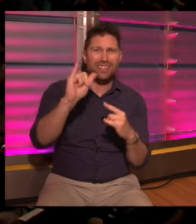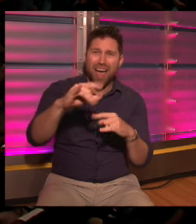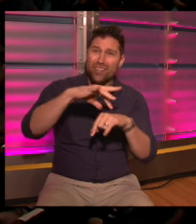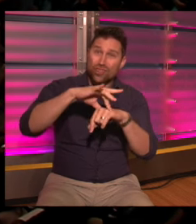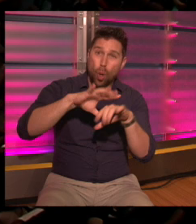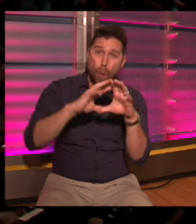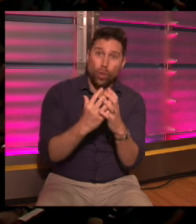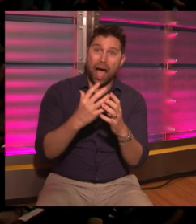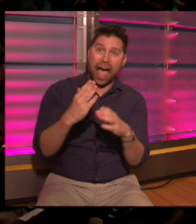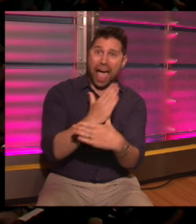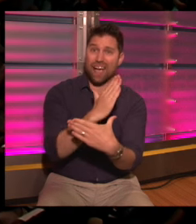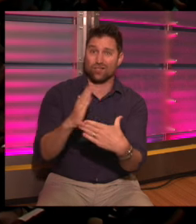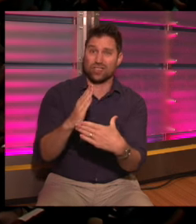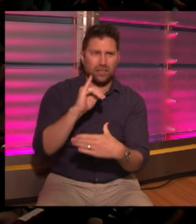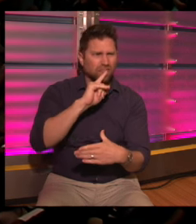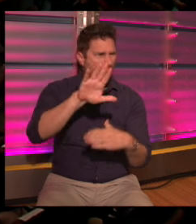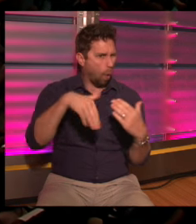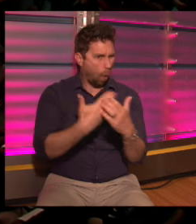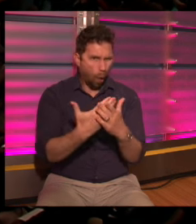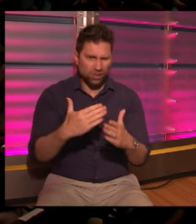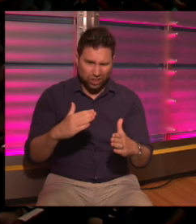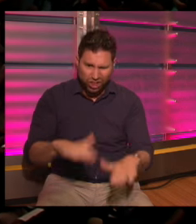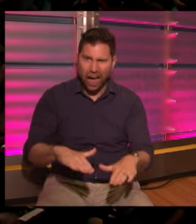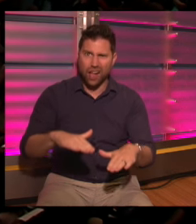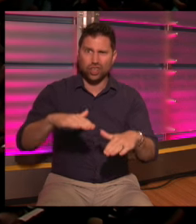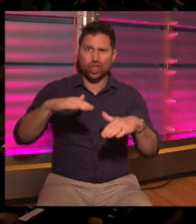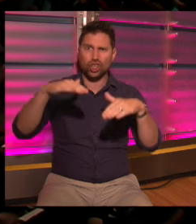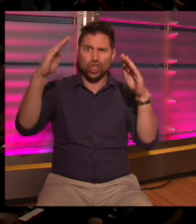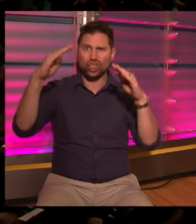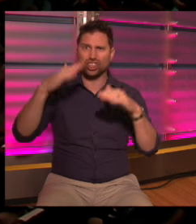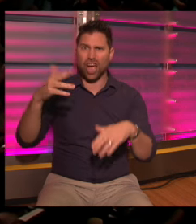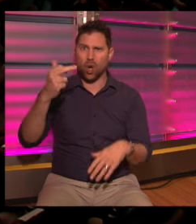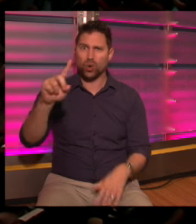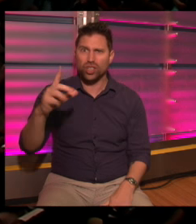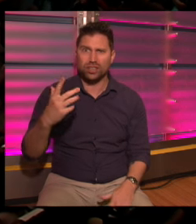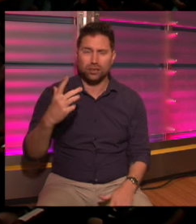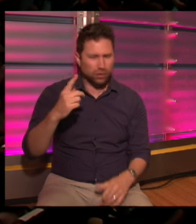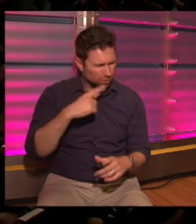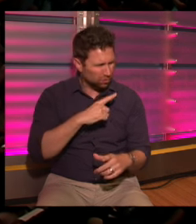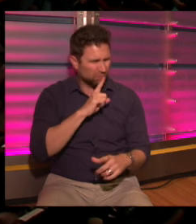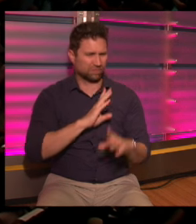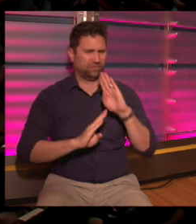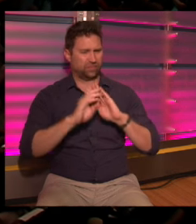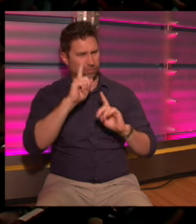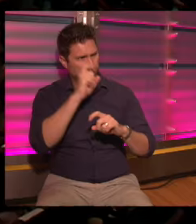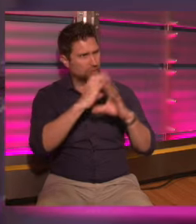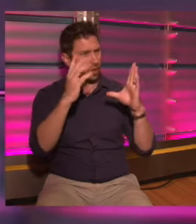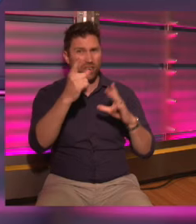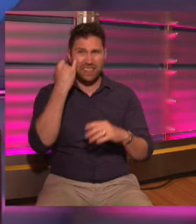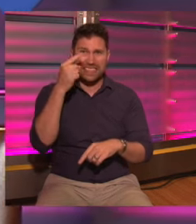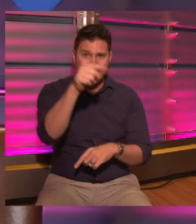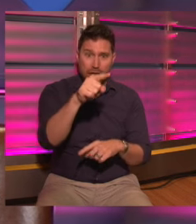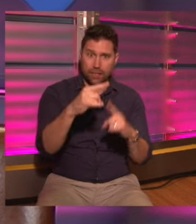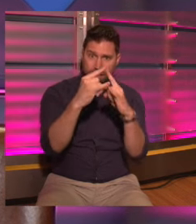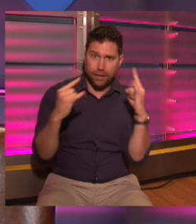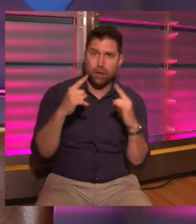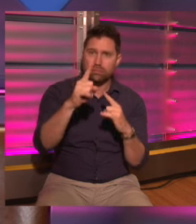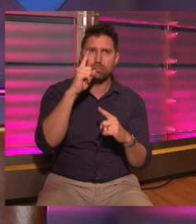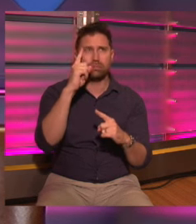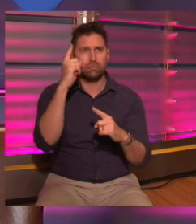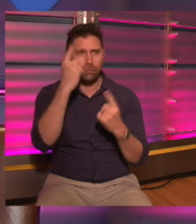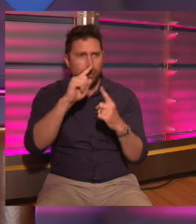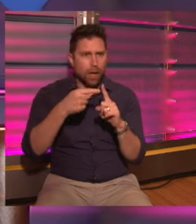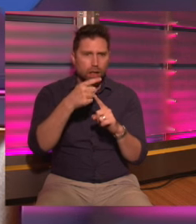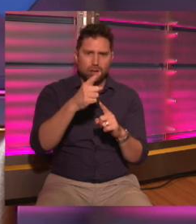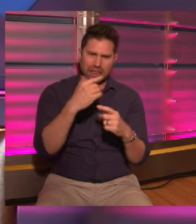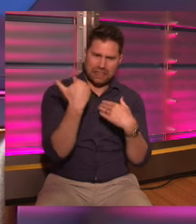So that's an entire childhood. And I think what's so frustrating when you start to think about that is, you know, if you're in these camps with really limited access to